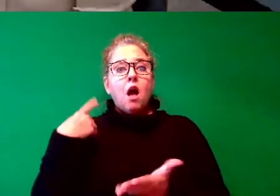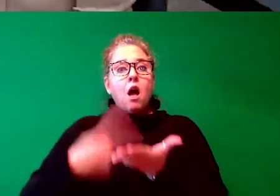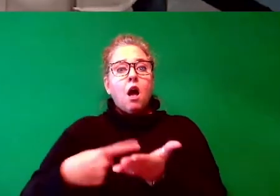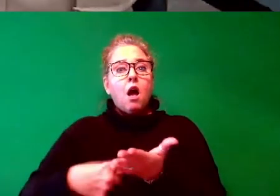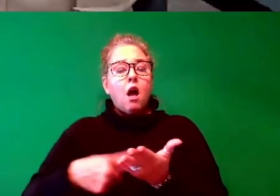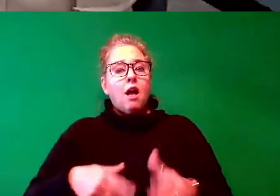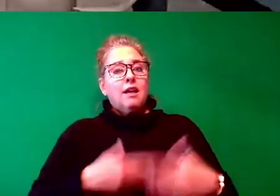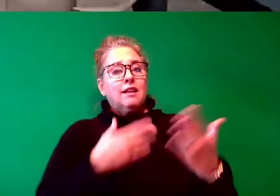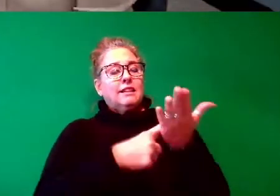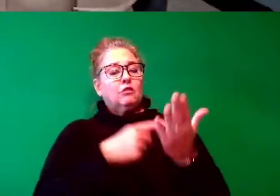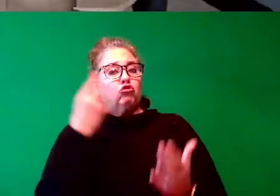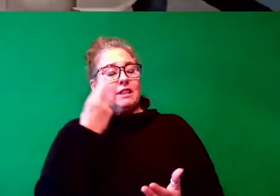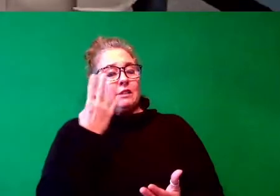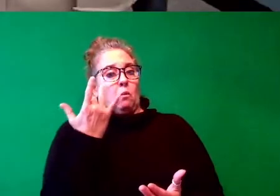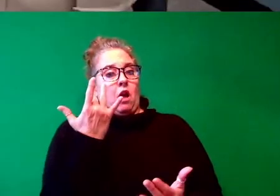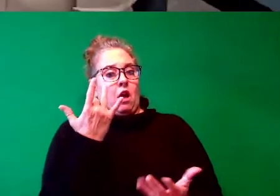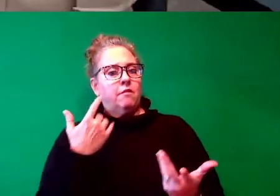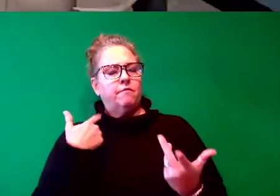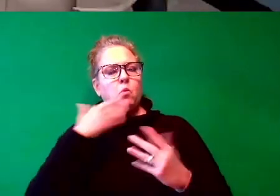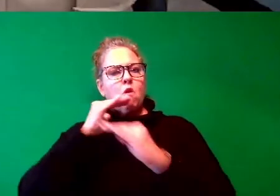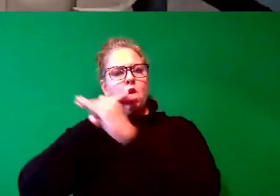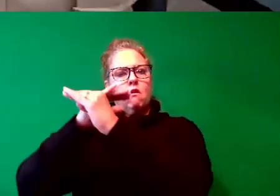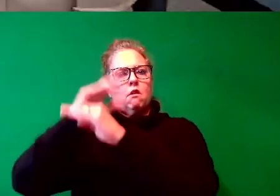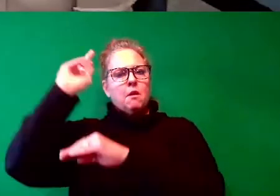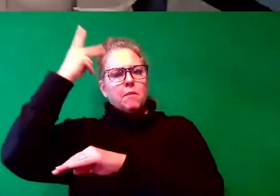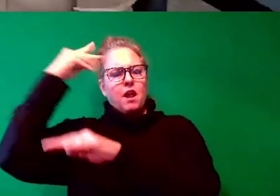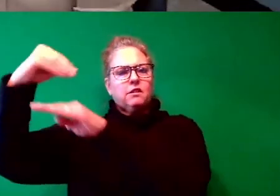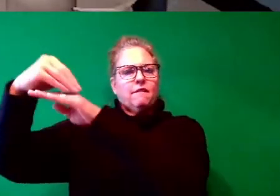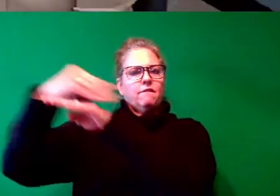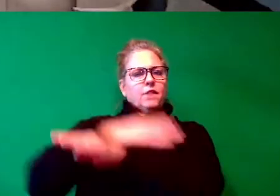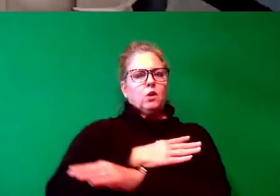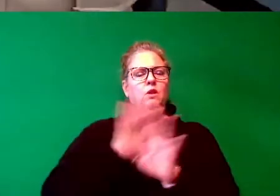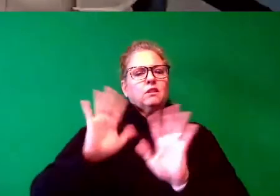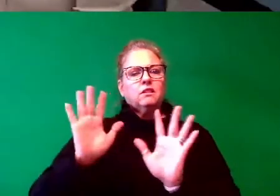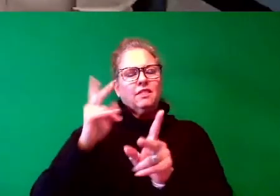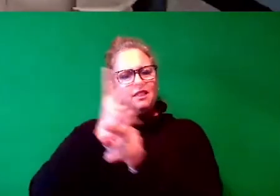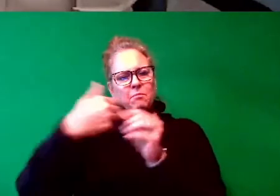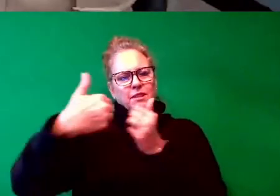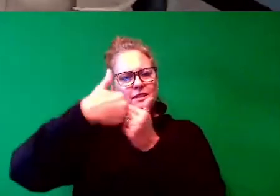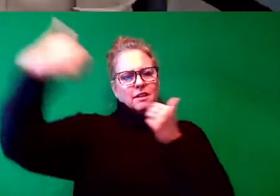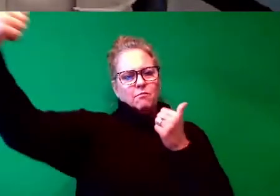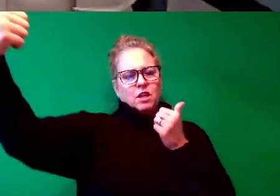politics into this board. It was actually to address,